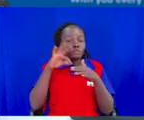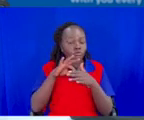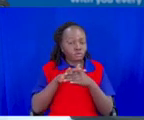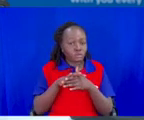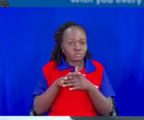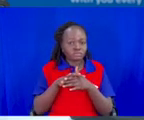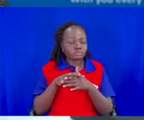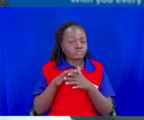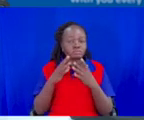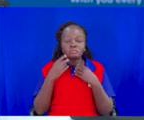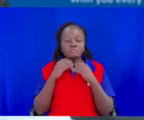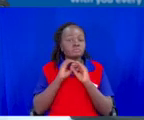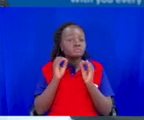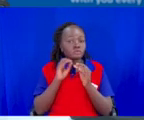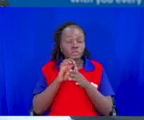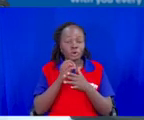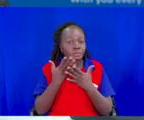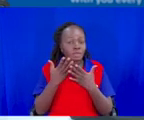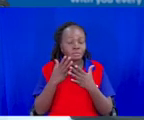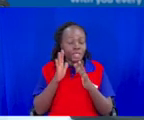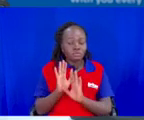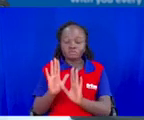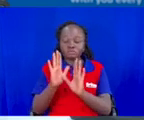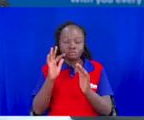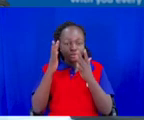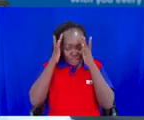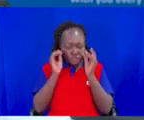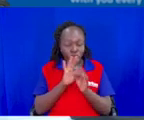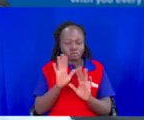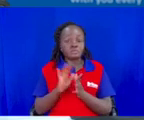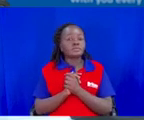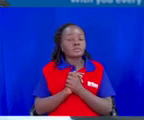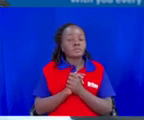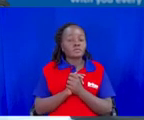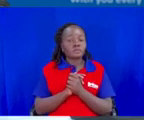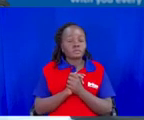abstain from the resolution. The results shall be